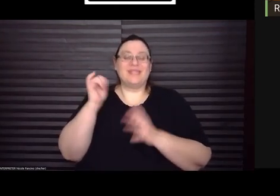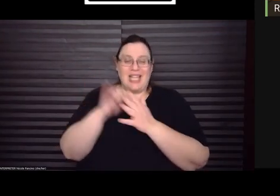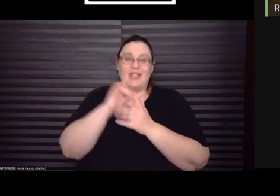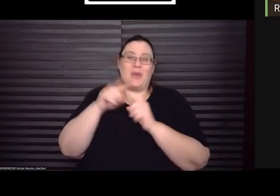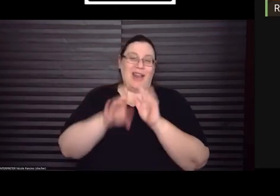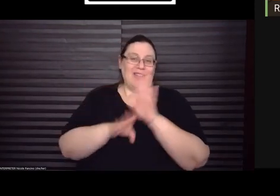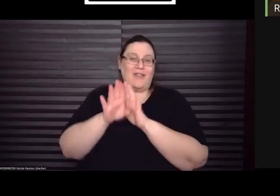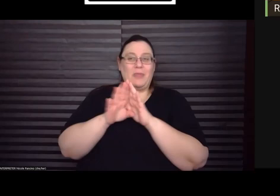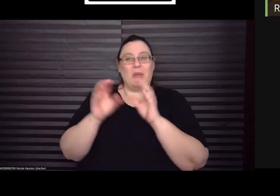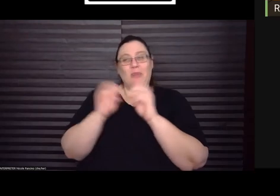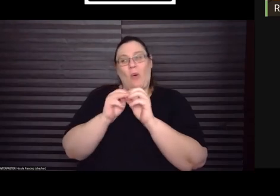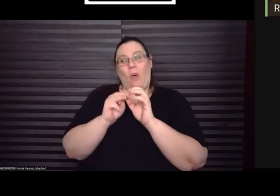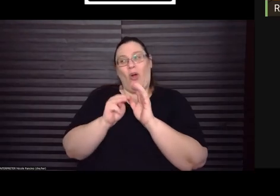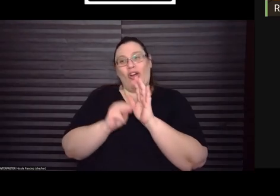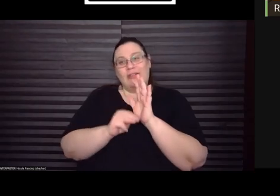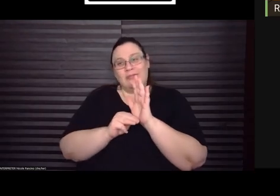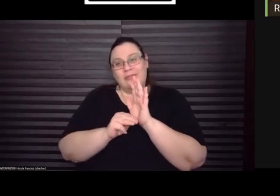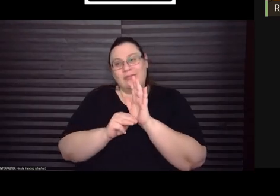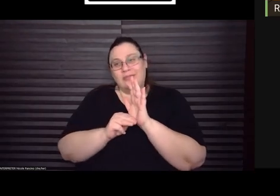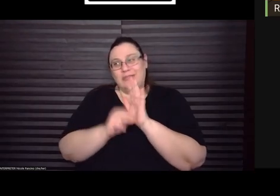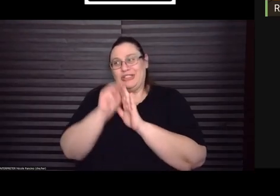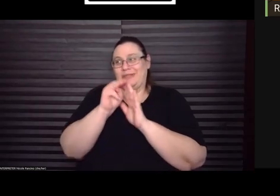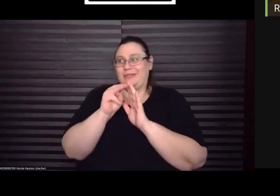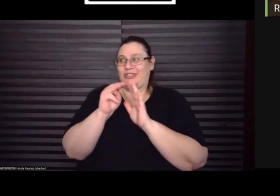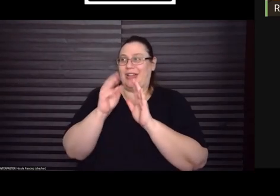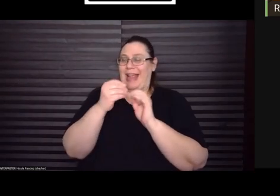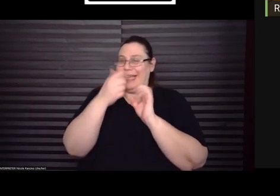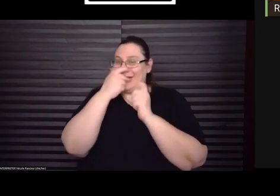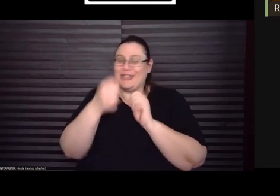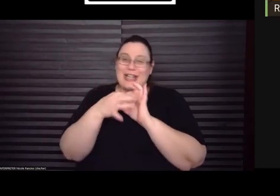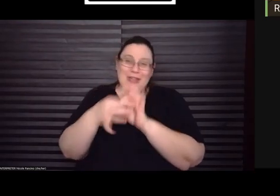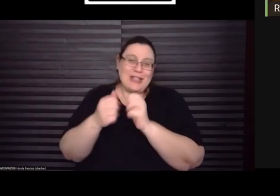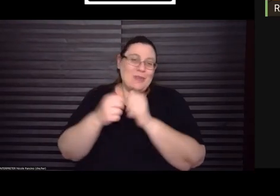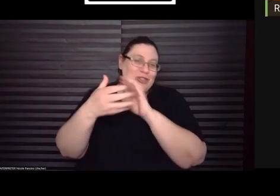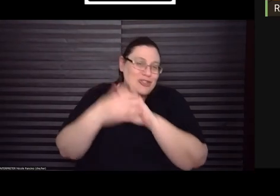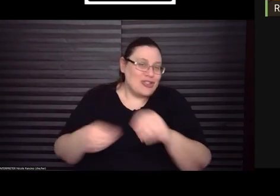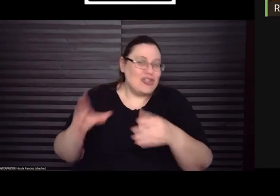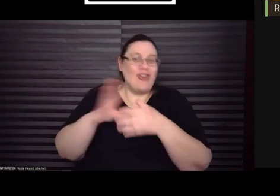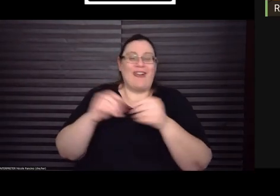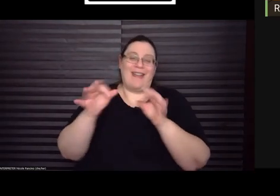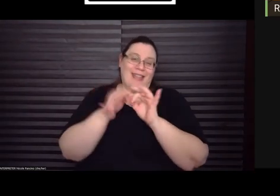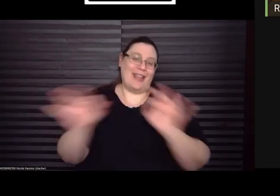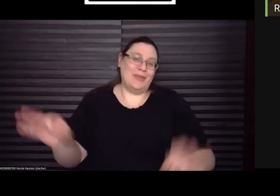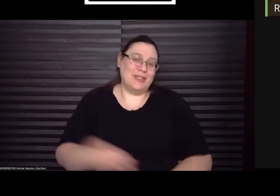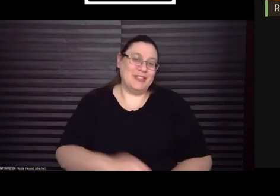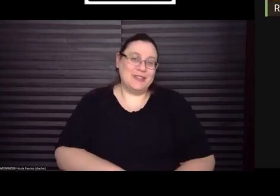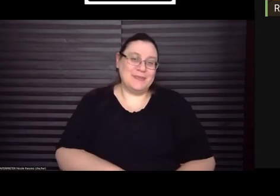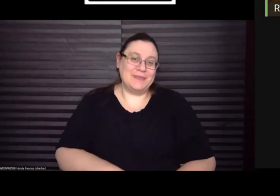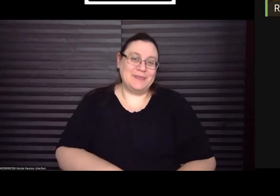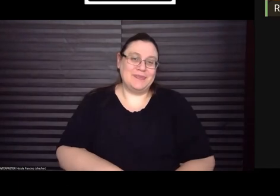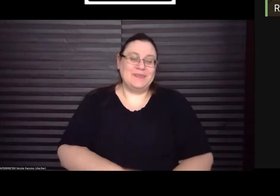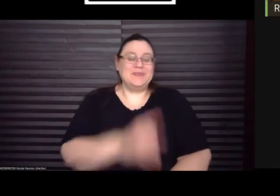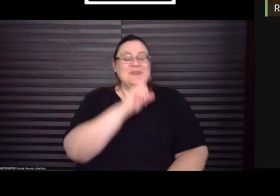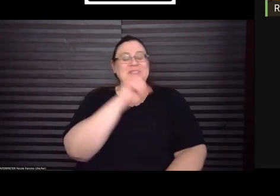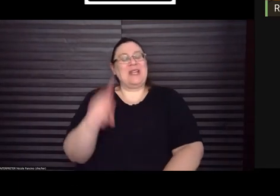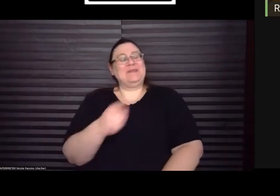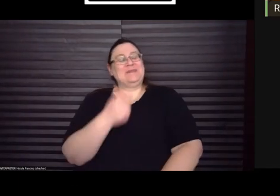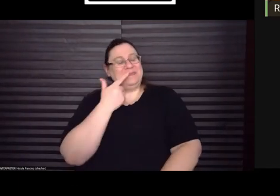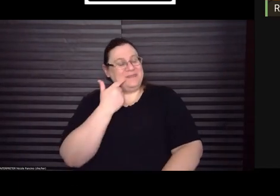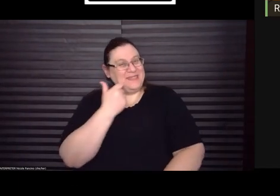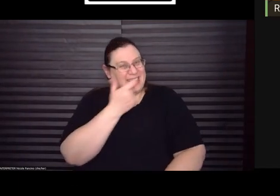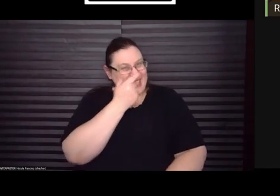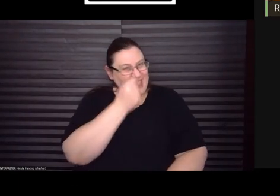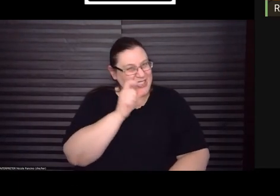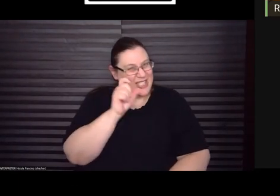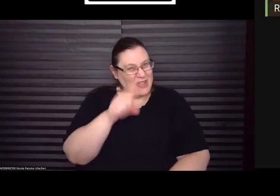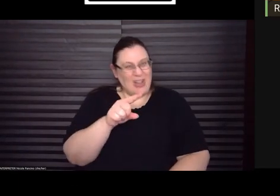that I developed a more mature and interesting relationship to story and language. It's interesting. It's such